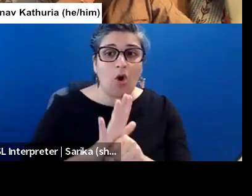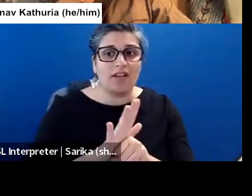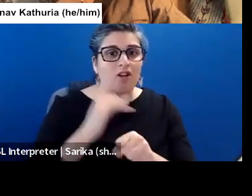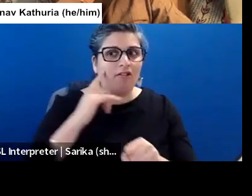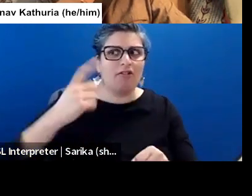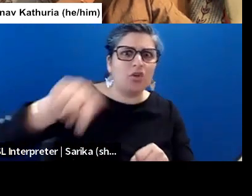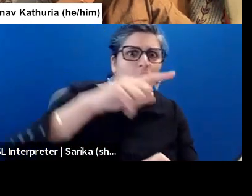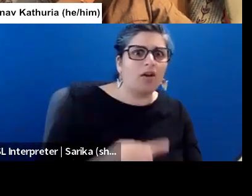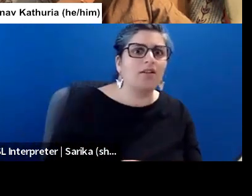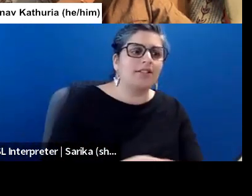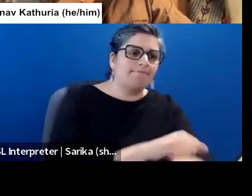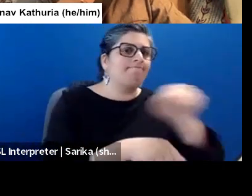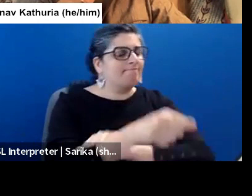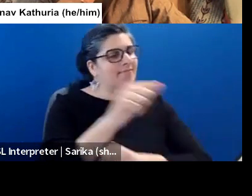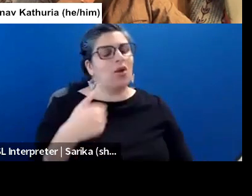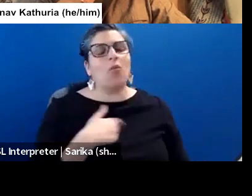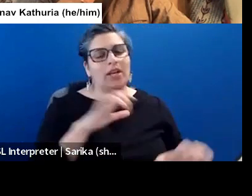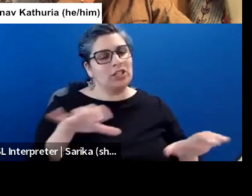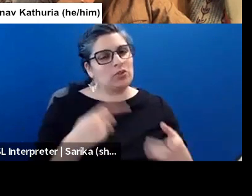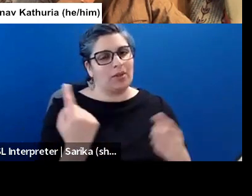something. I'll leave it at that.